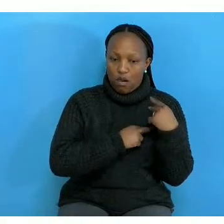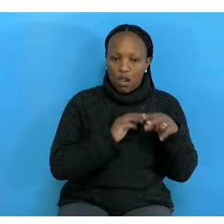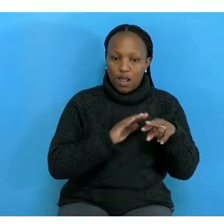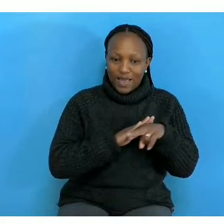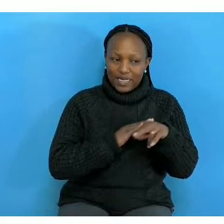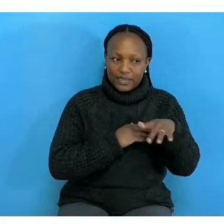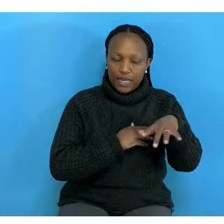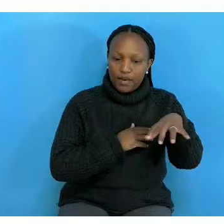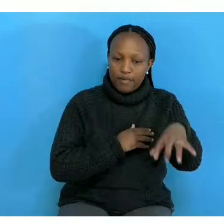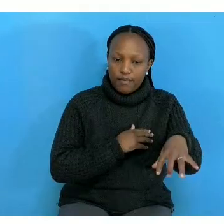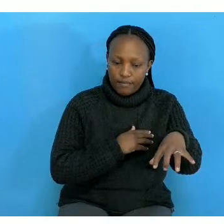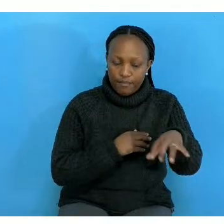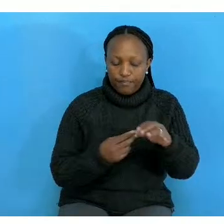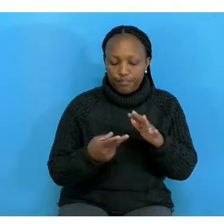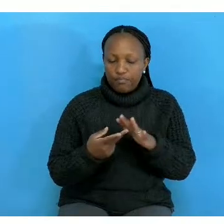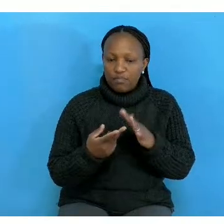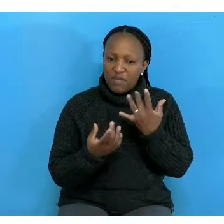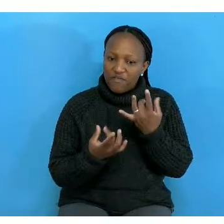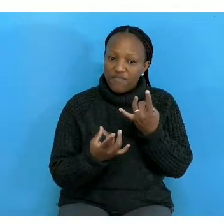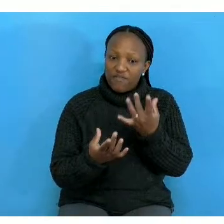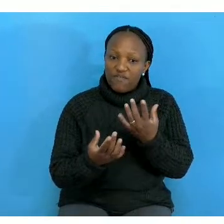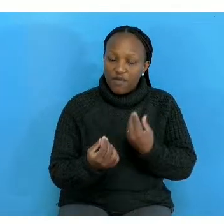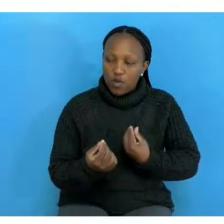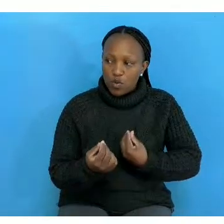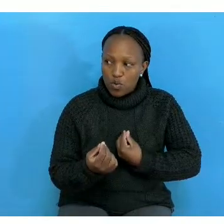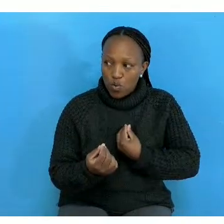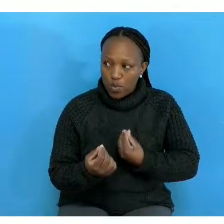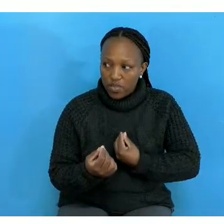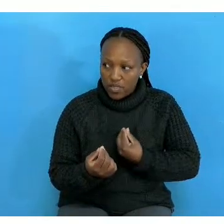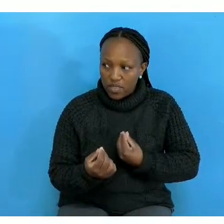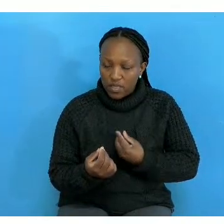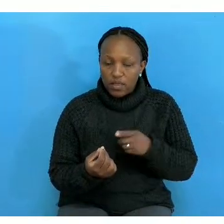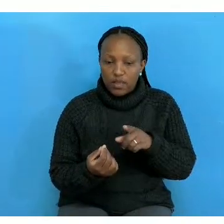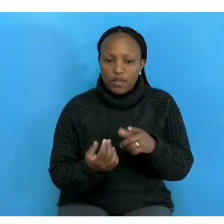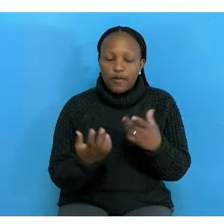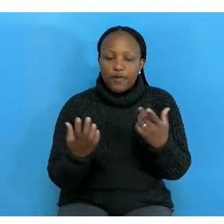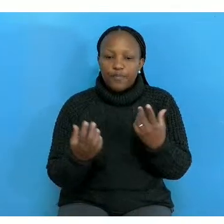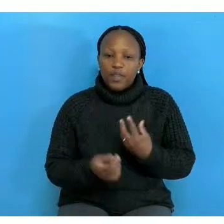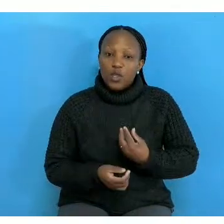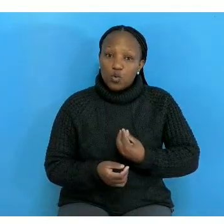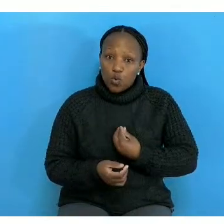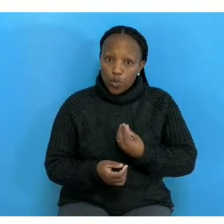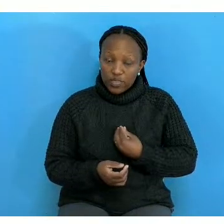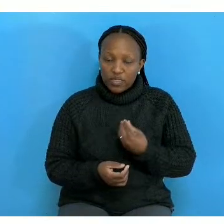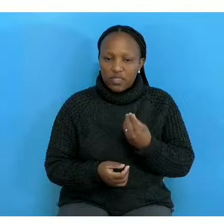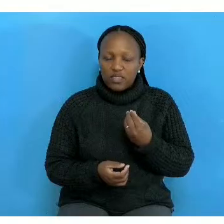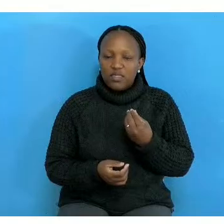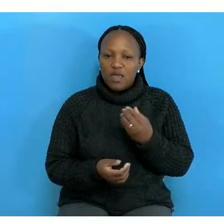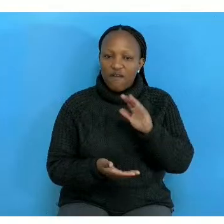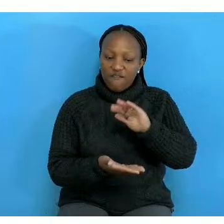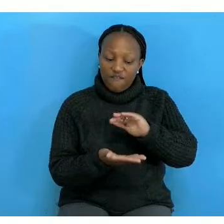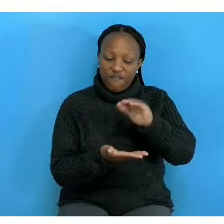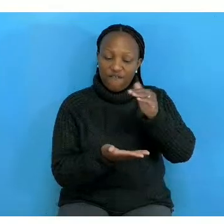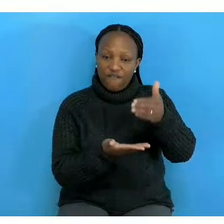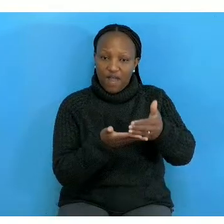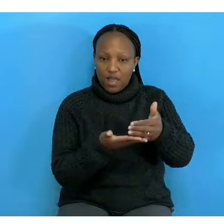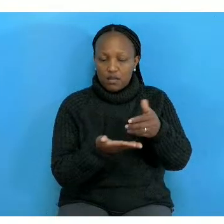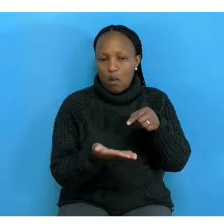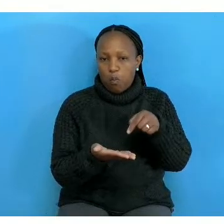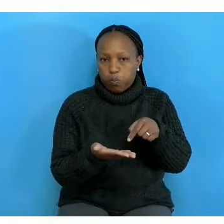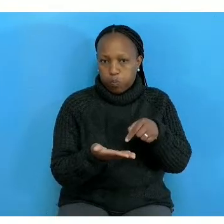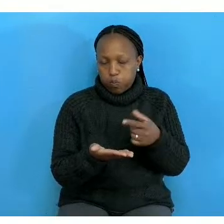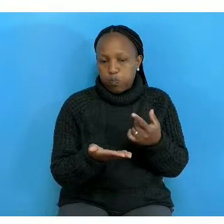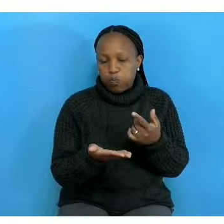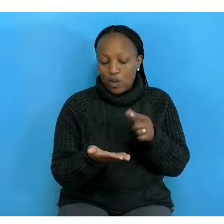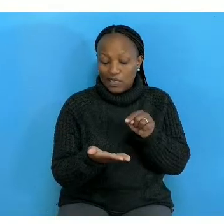as well that for youth of this area, we've got a youth fund, which we made sure that in